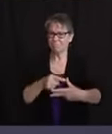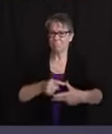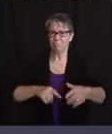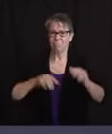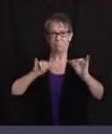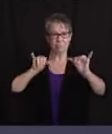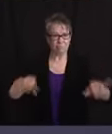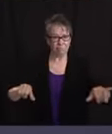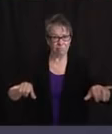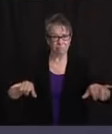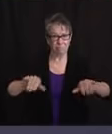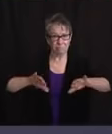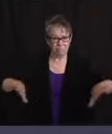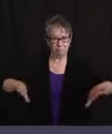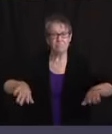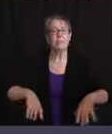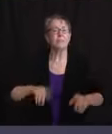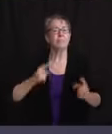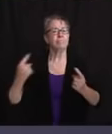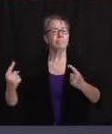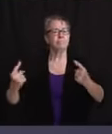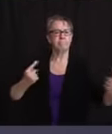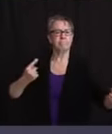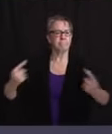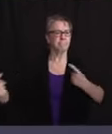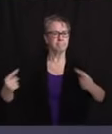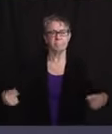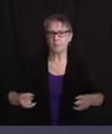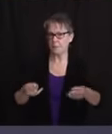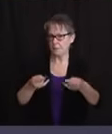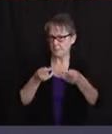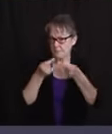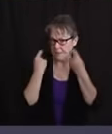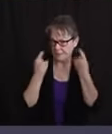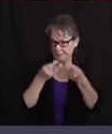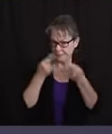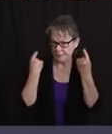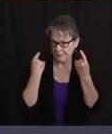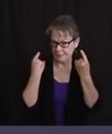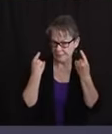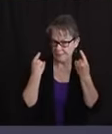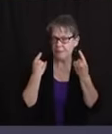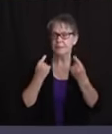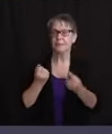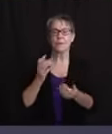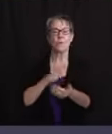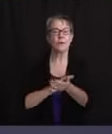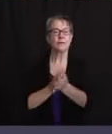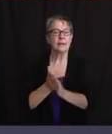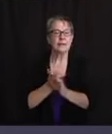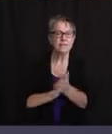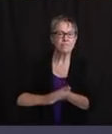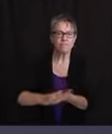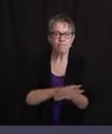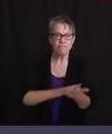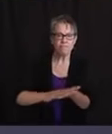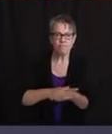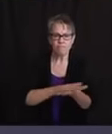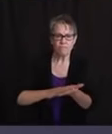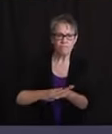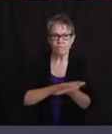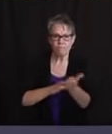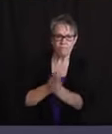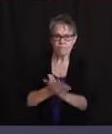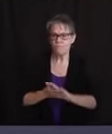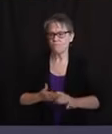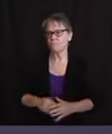I want to thank you all, most importantly, out there for continuing to do an extraordinary job. The metrics that we're watching are allowing us to